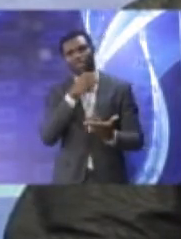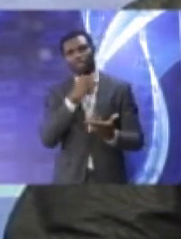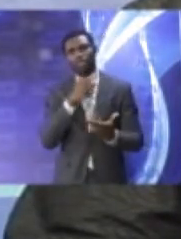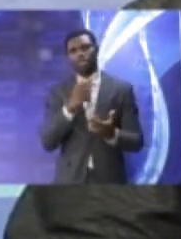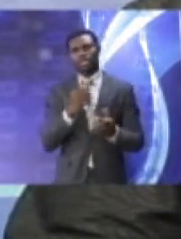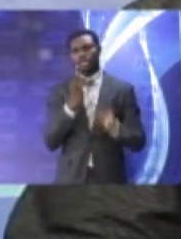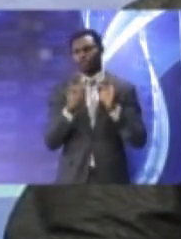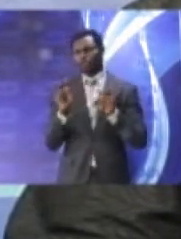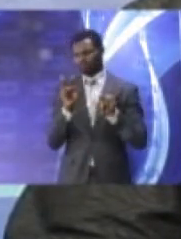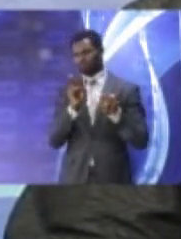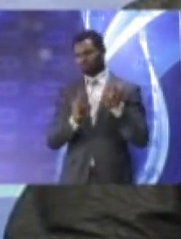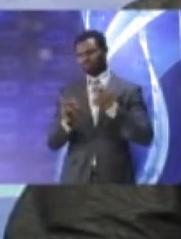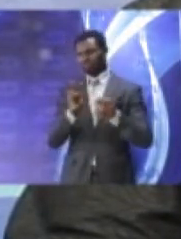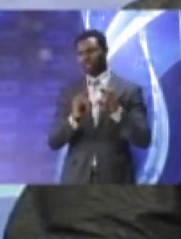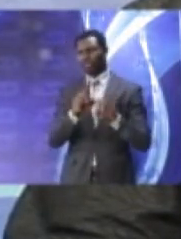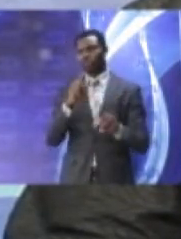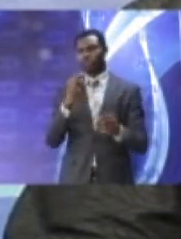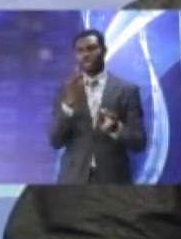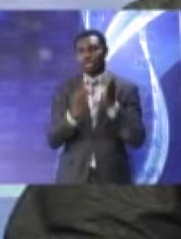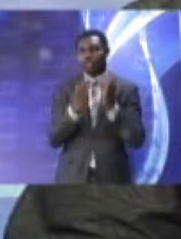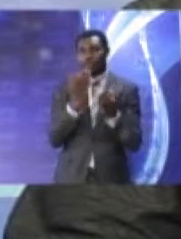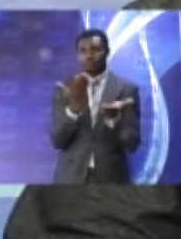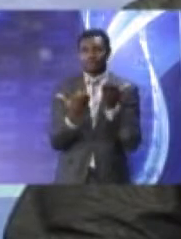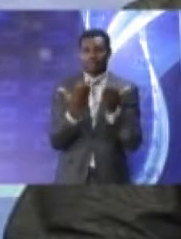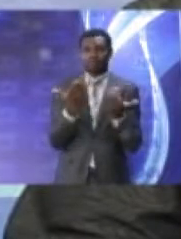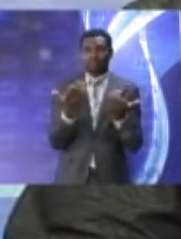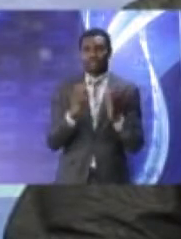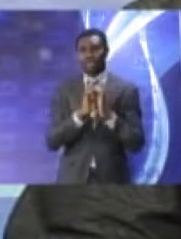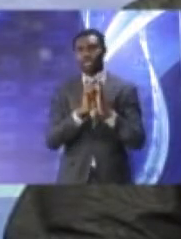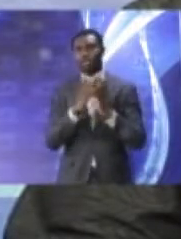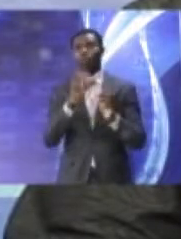of the current outbreak in a farm that the Chief Veterinary Officer of Nigeria